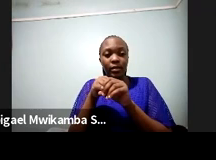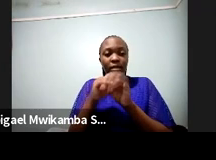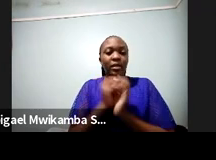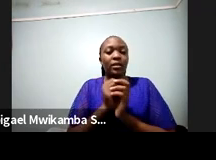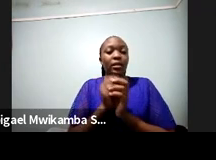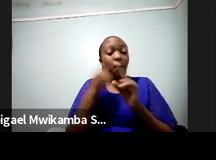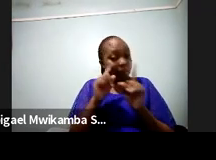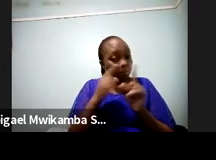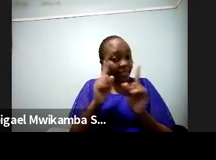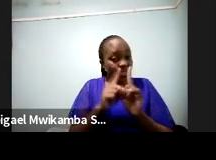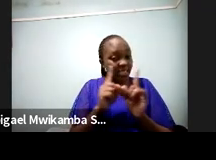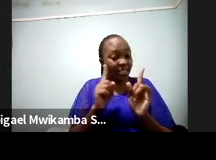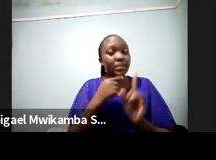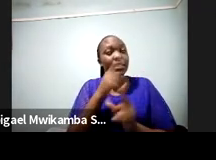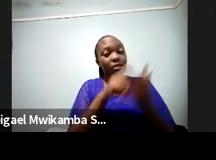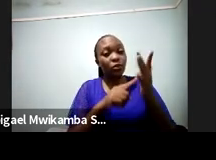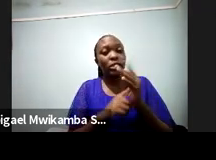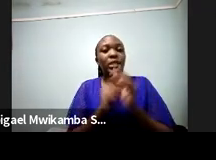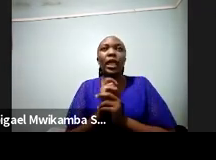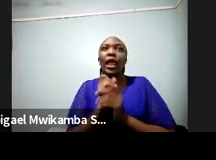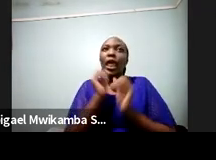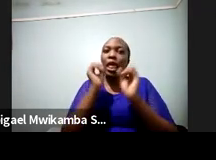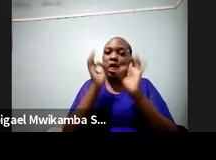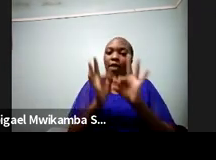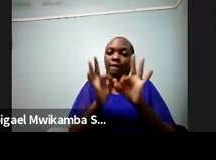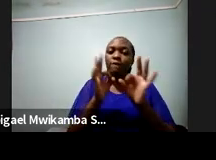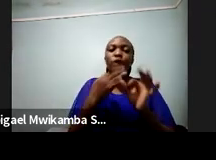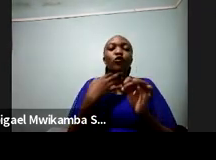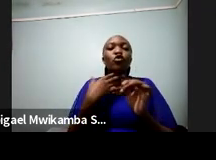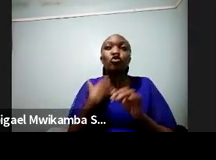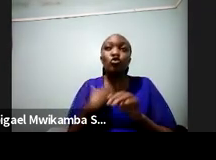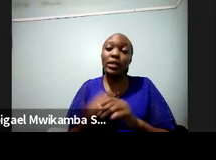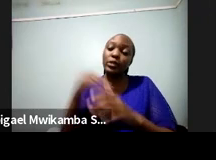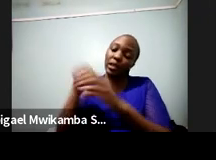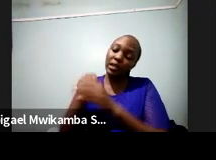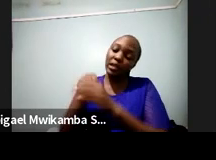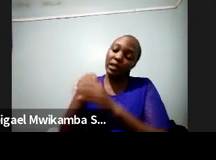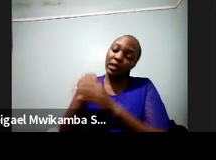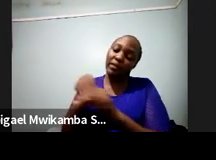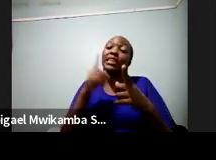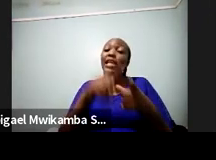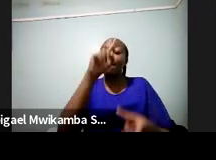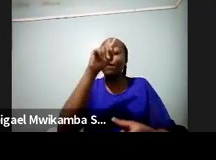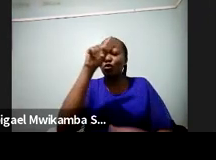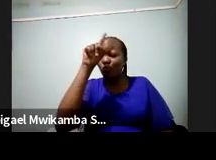inheritance from your parents or you are one of those people who knows how to hit the jackpot with spot pesa.